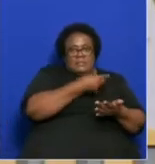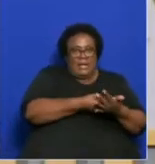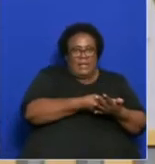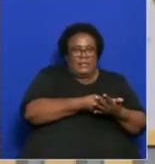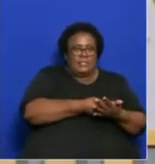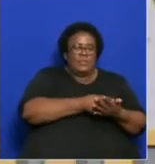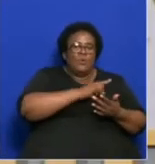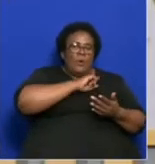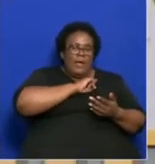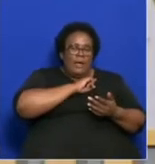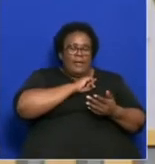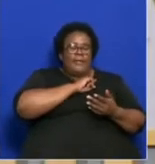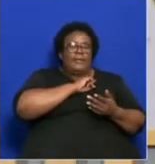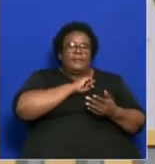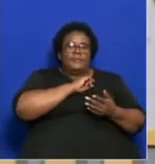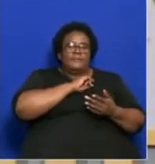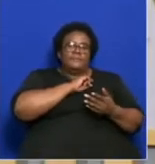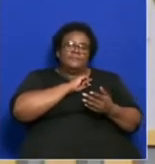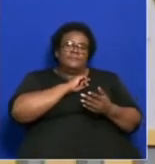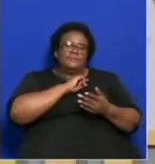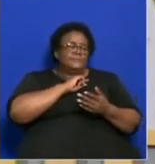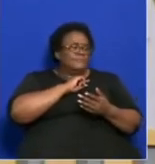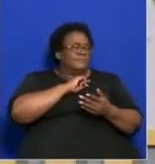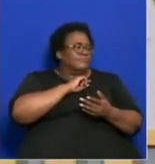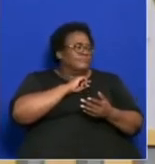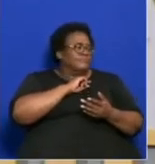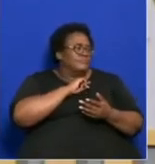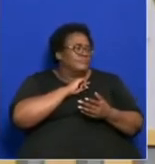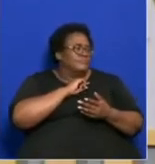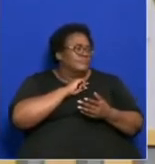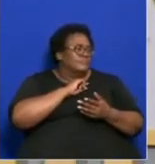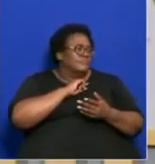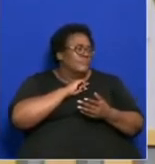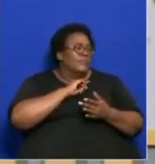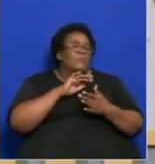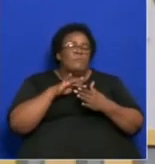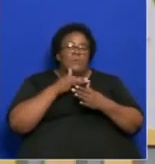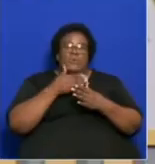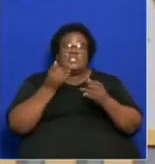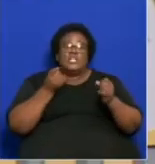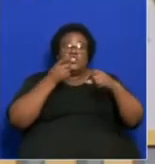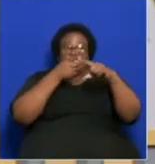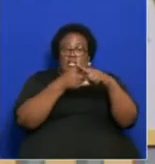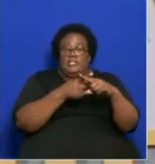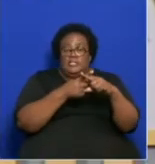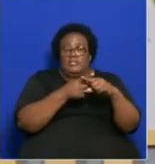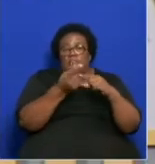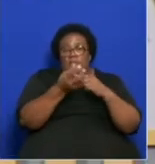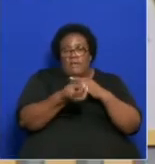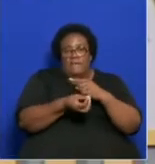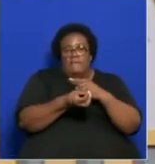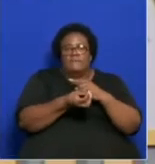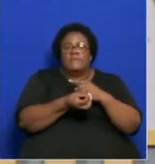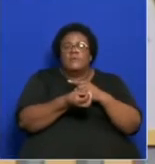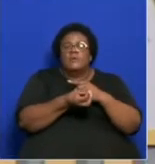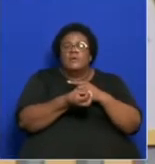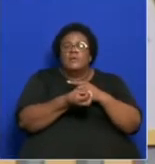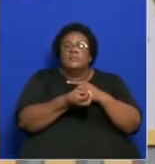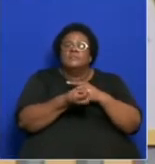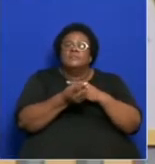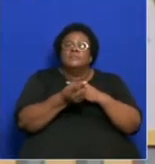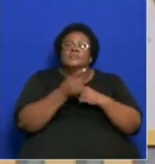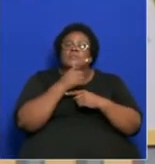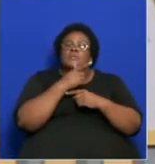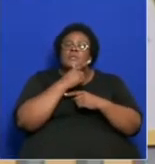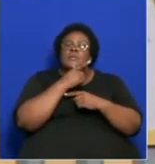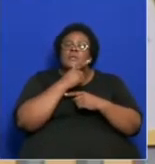of the executive having instructed the deployment thereof,